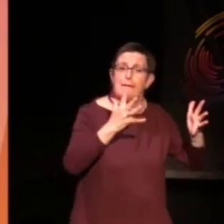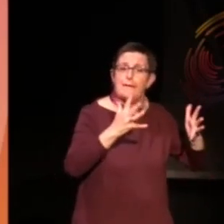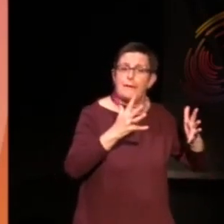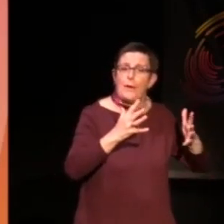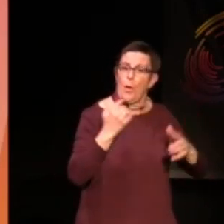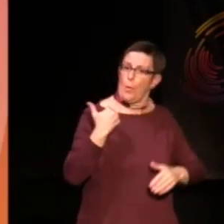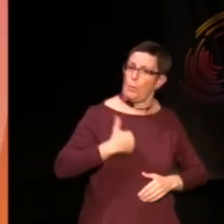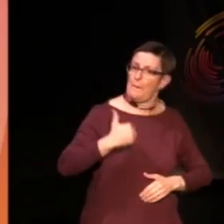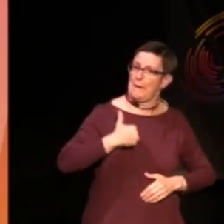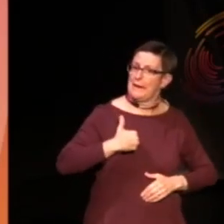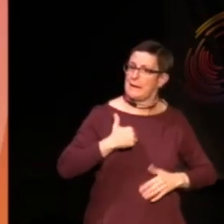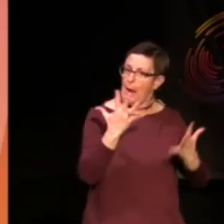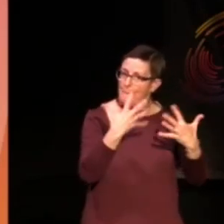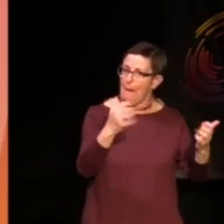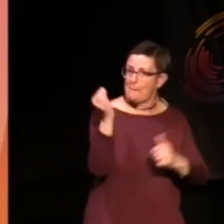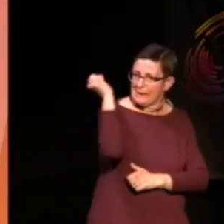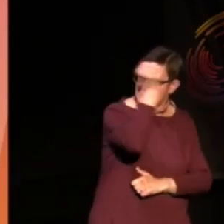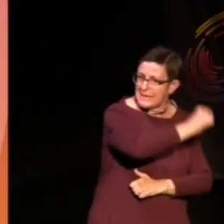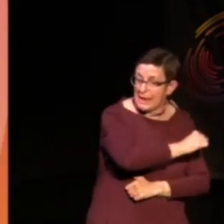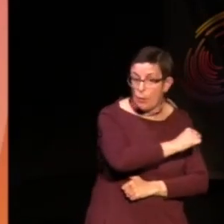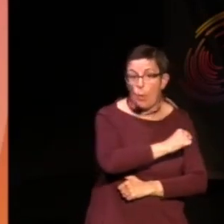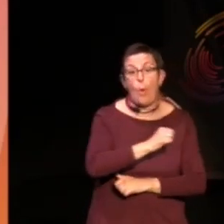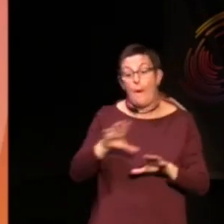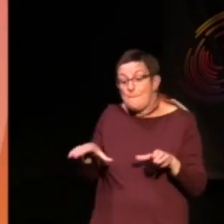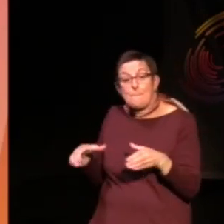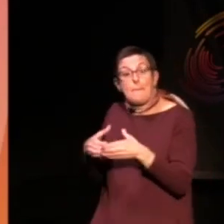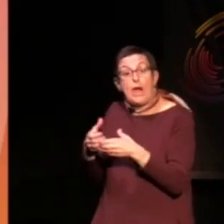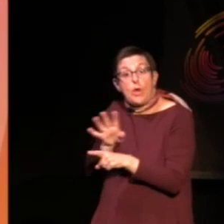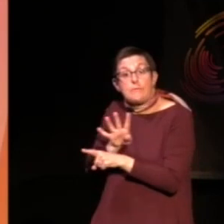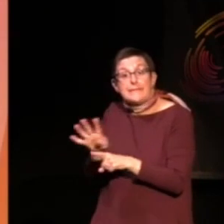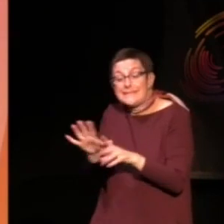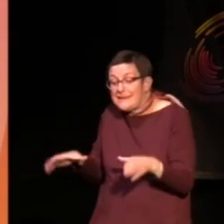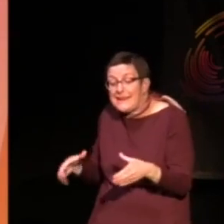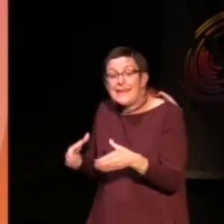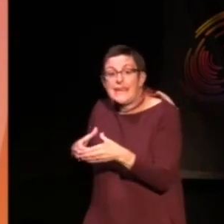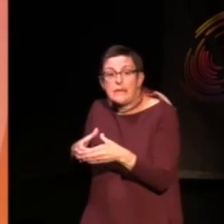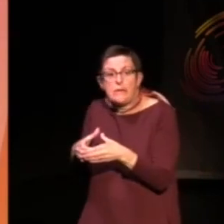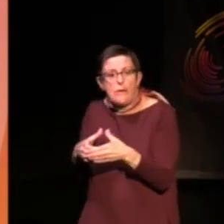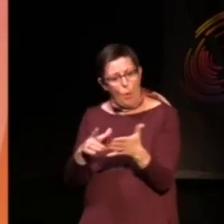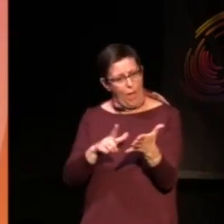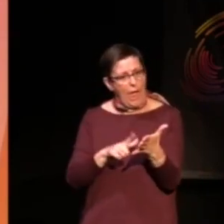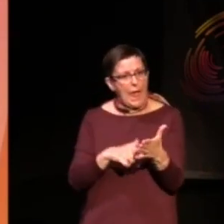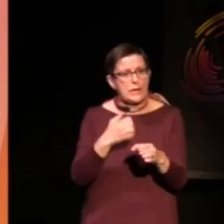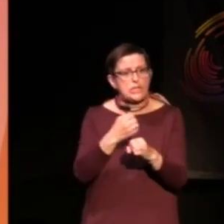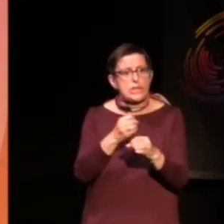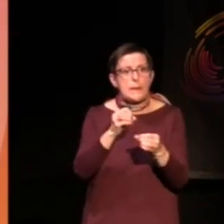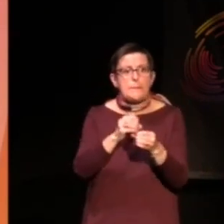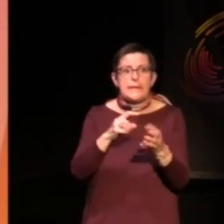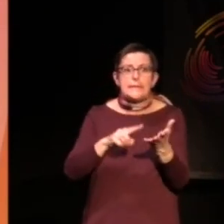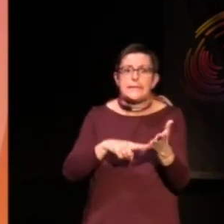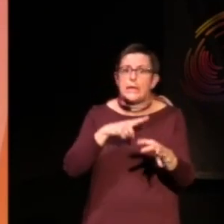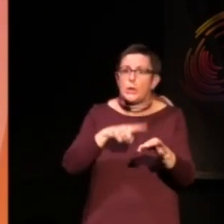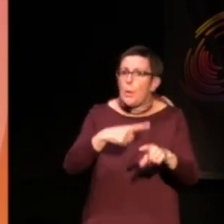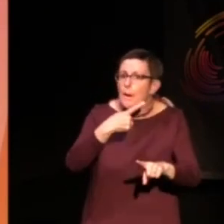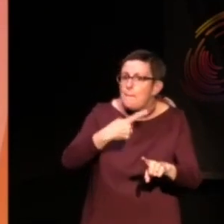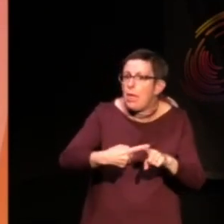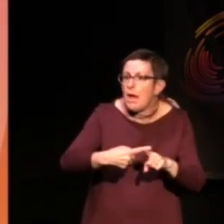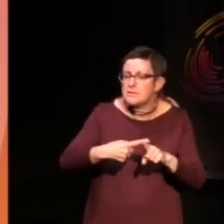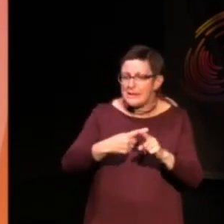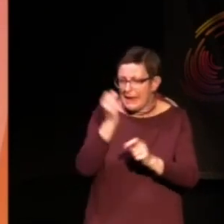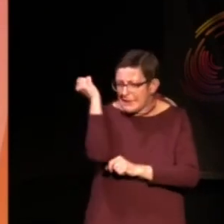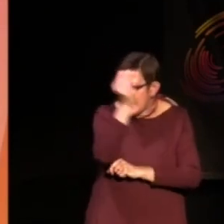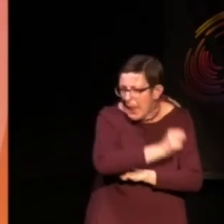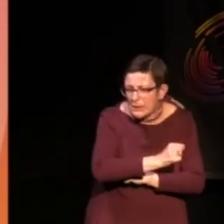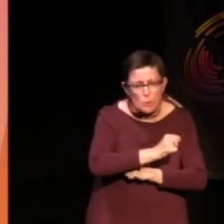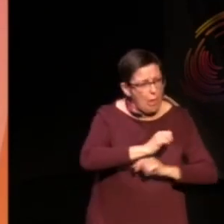intellectuals, minority public intellectuals, LGBTQ+ public intellectuals, working class public